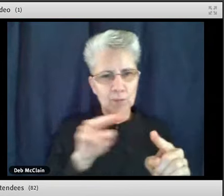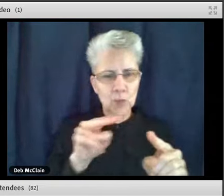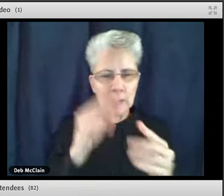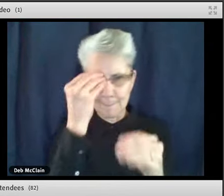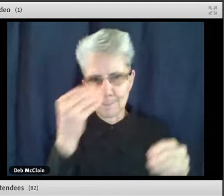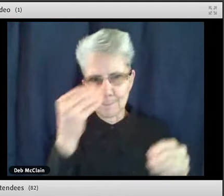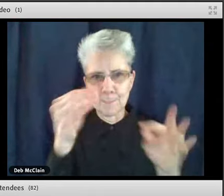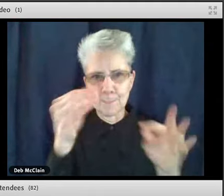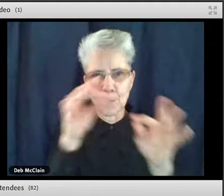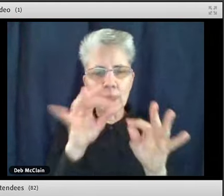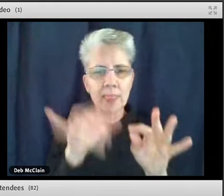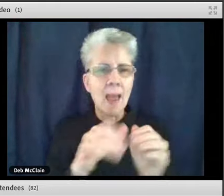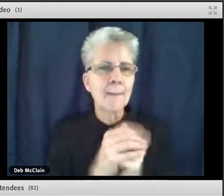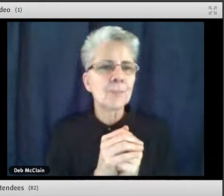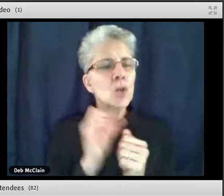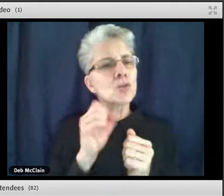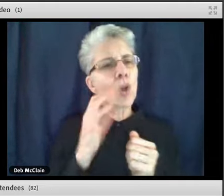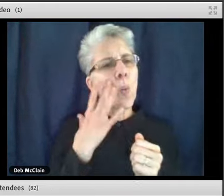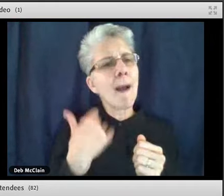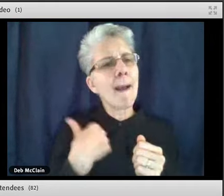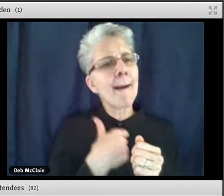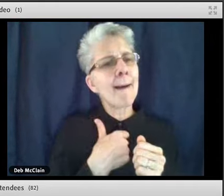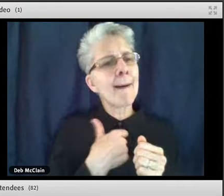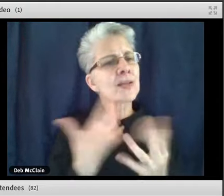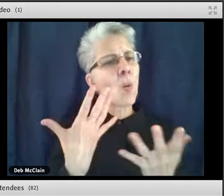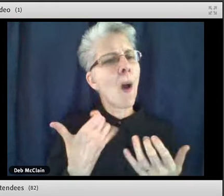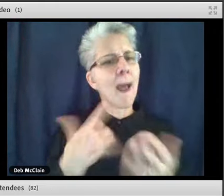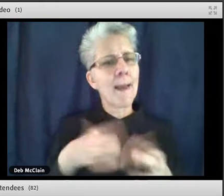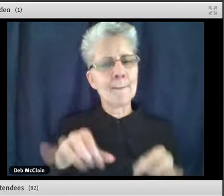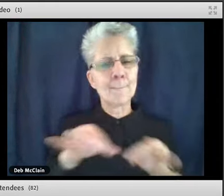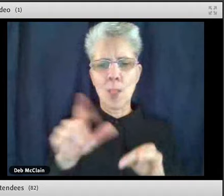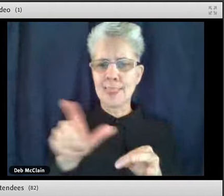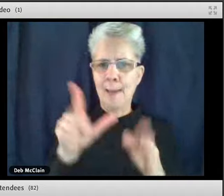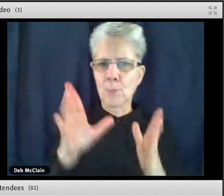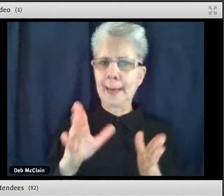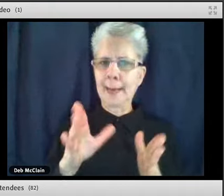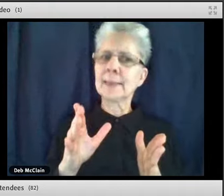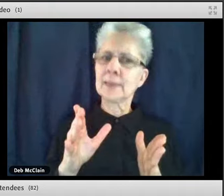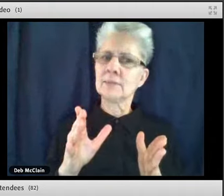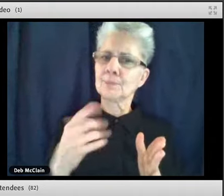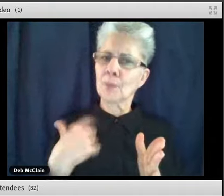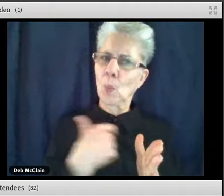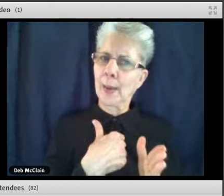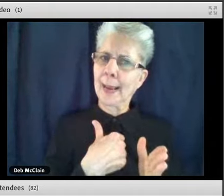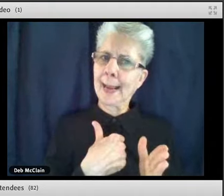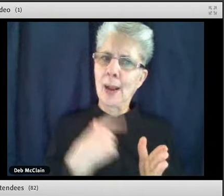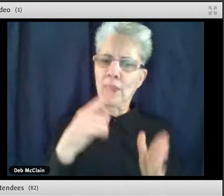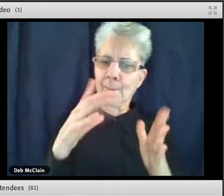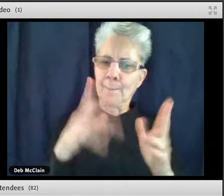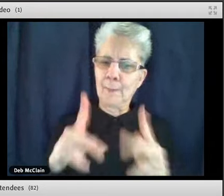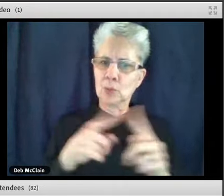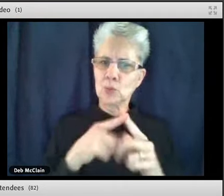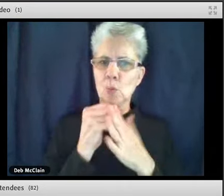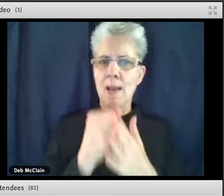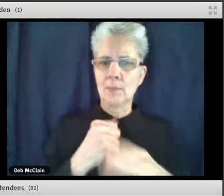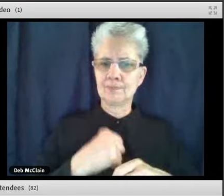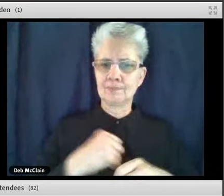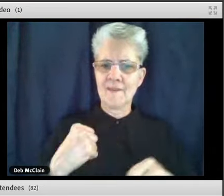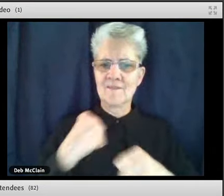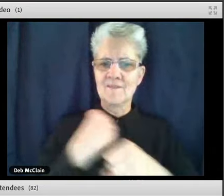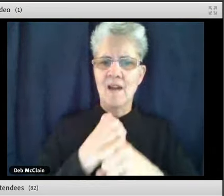resources, it's no different than any other information we evaluate. And I'm going to give you 5 strategies that you can use very quickly